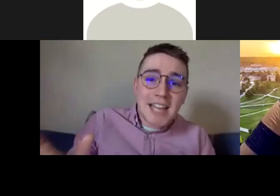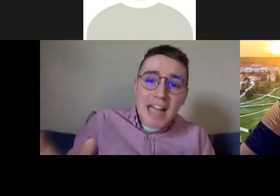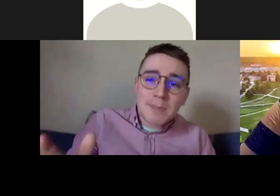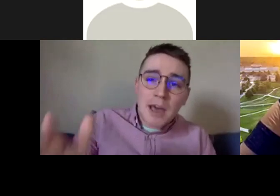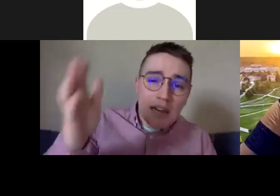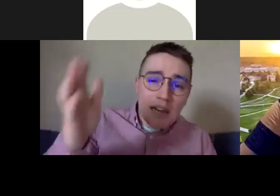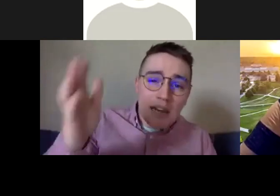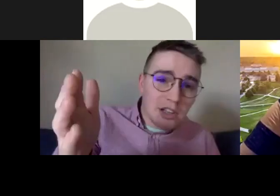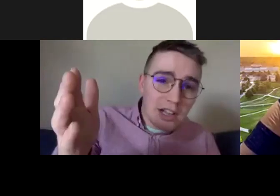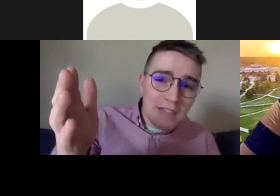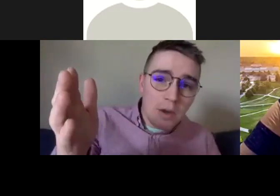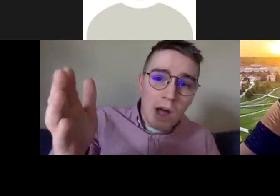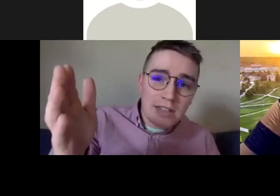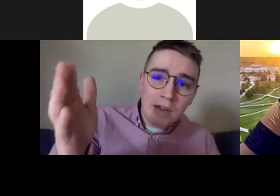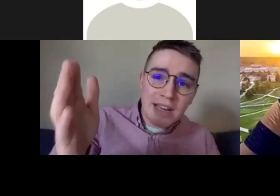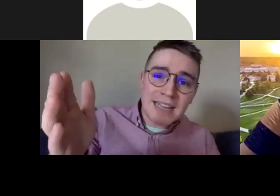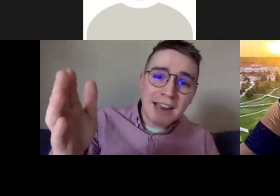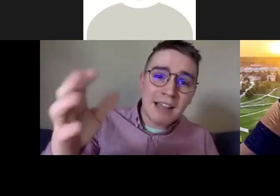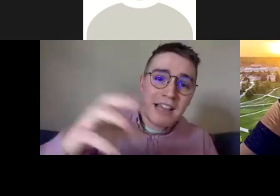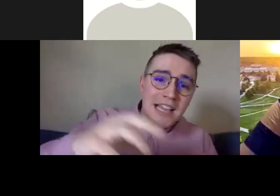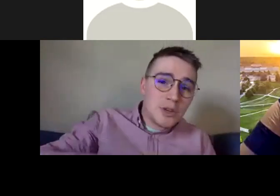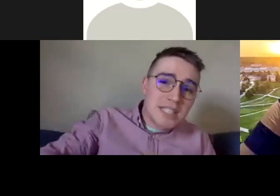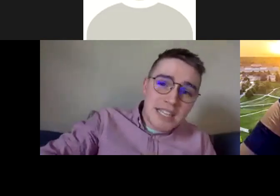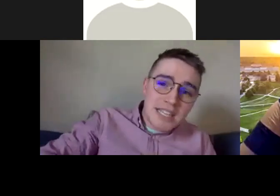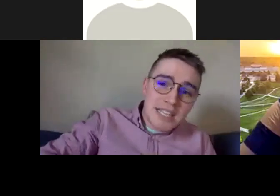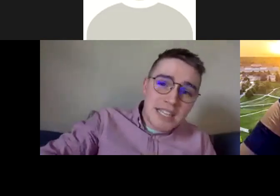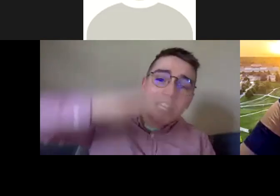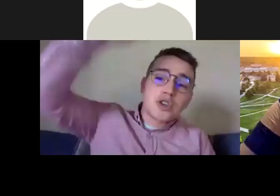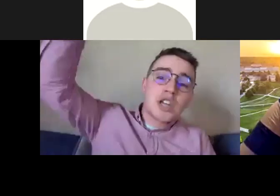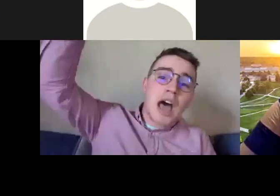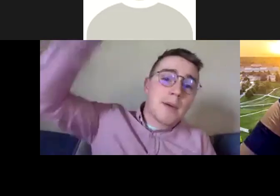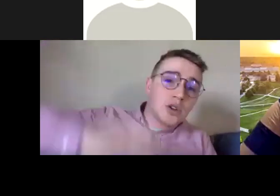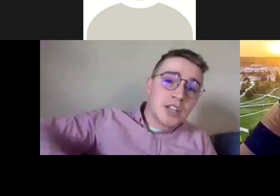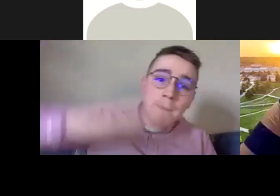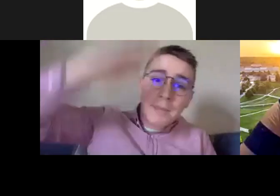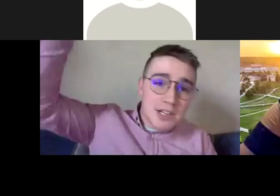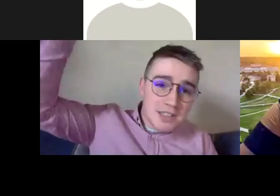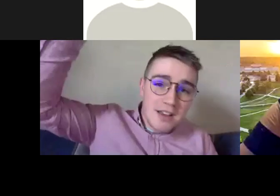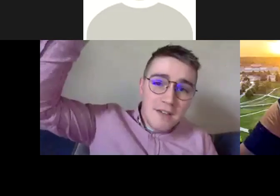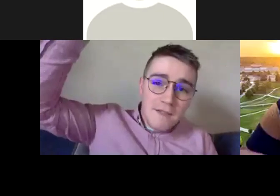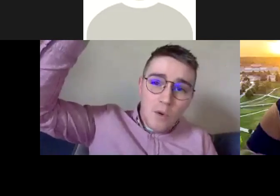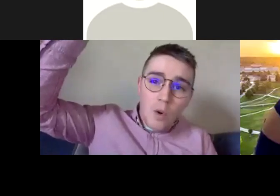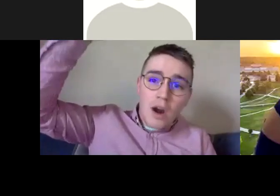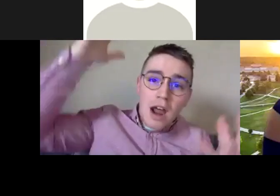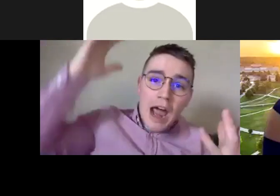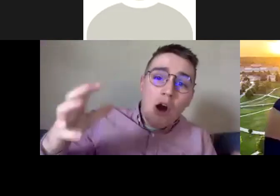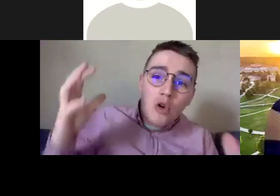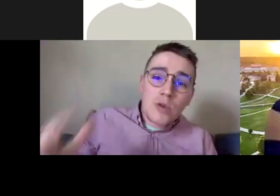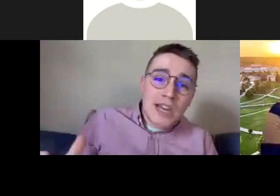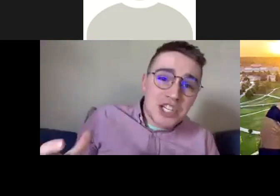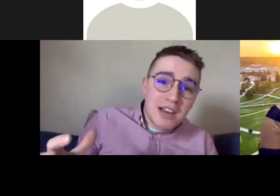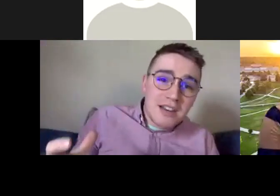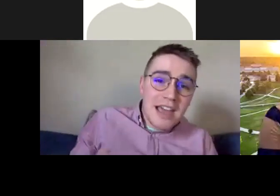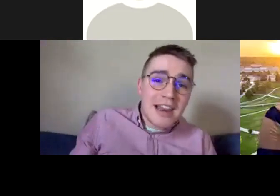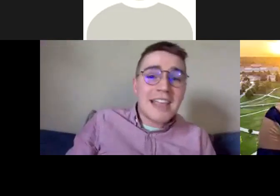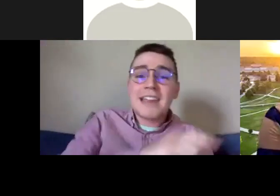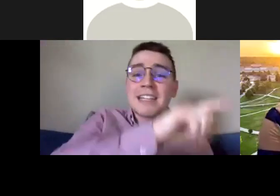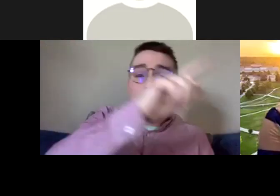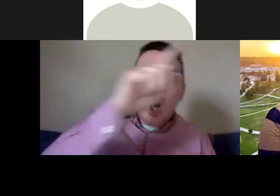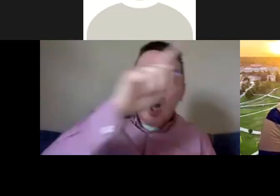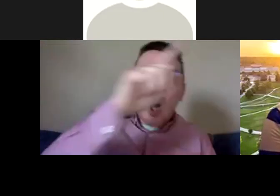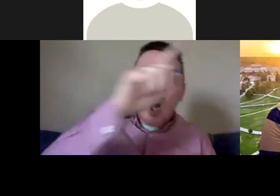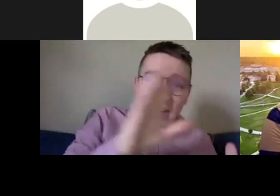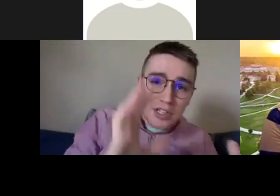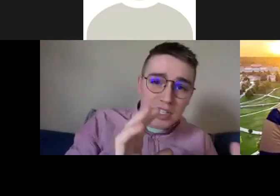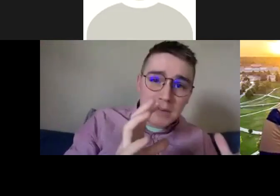density hotspot. And if you're to look at the Weld County data, you see just astronomical numbers for our region. And again, it's